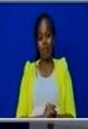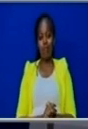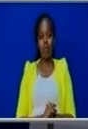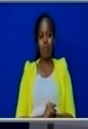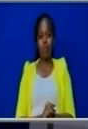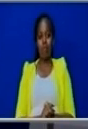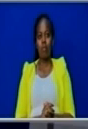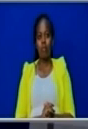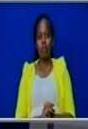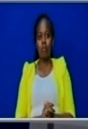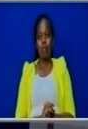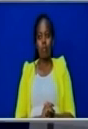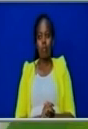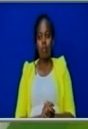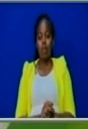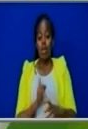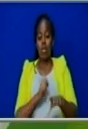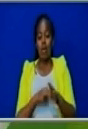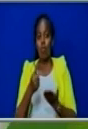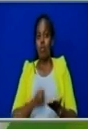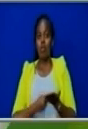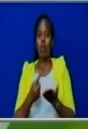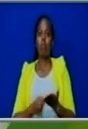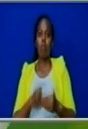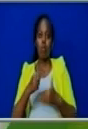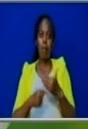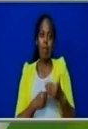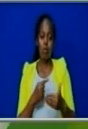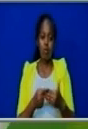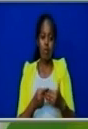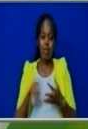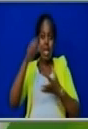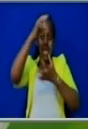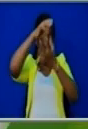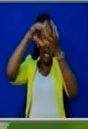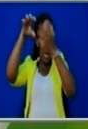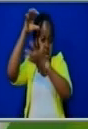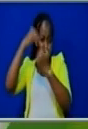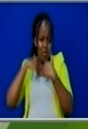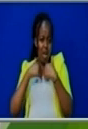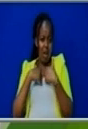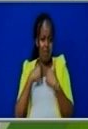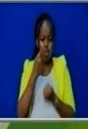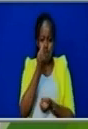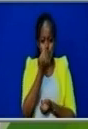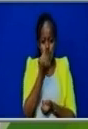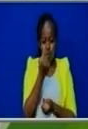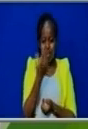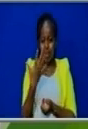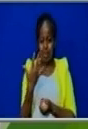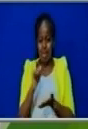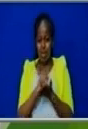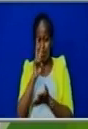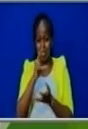When we are talking about the cloud, we have those minute, those small particles,